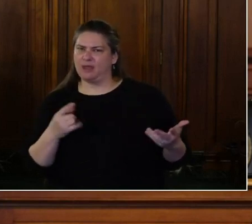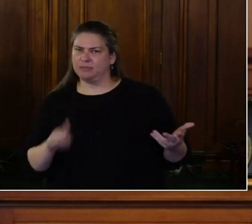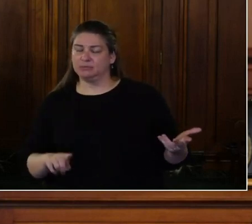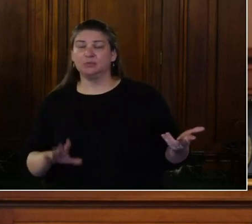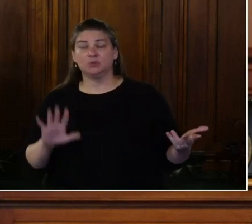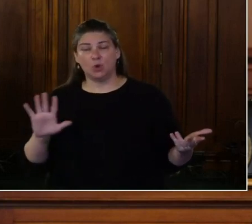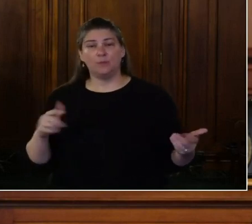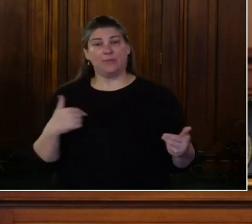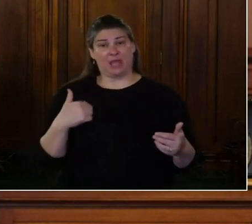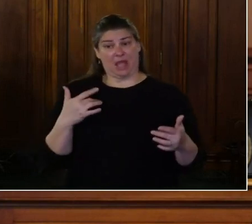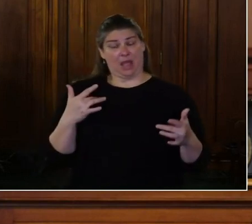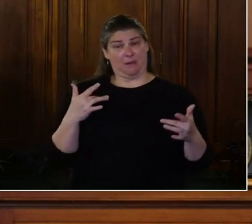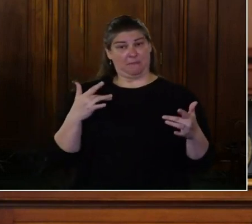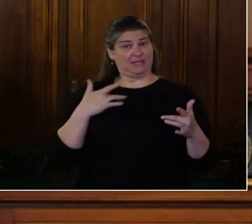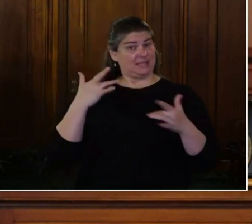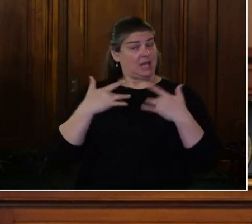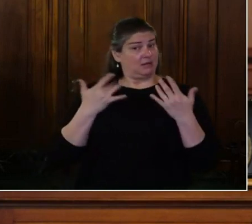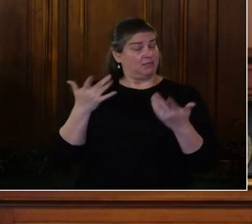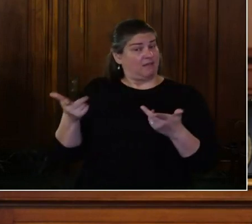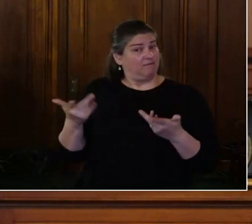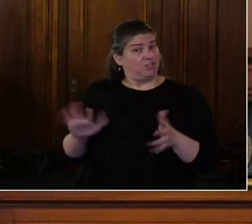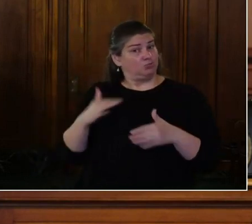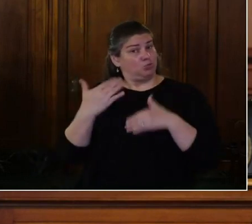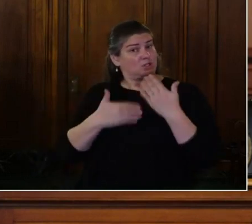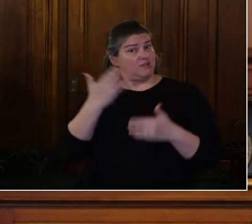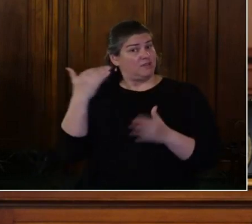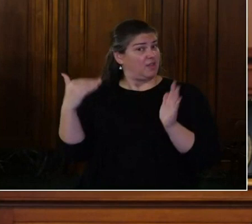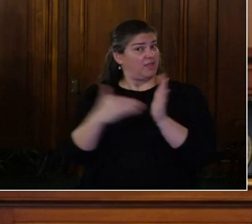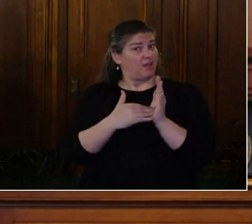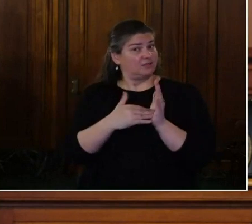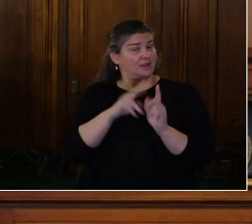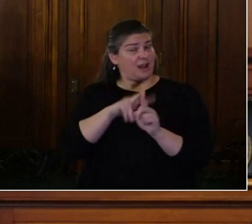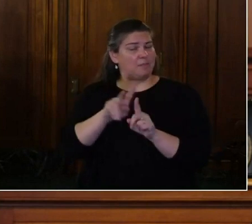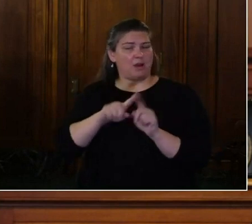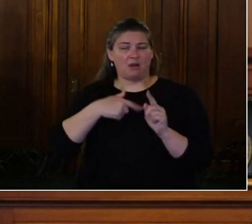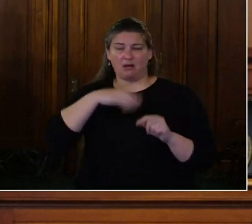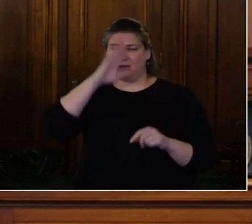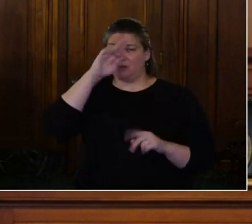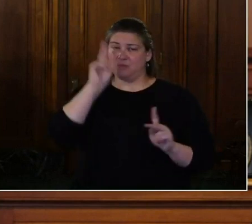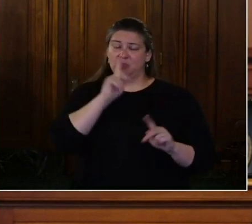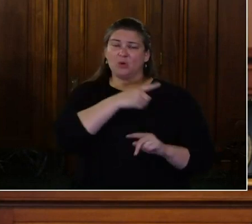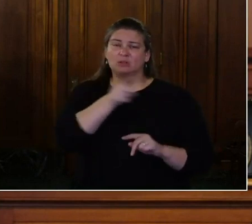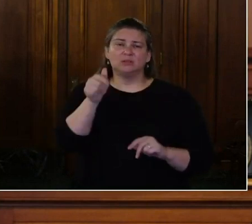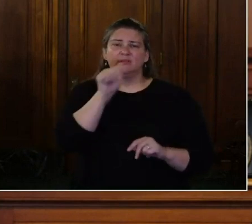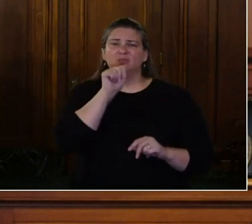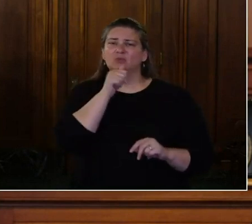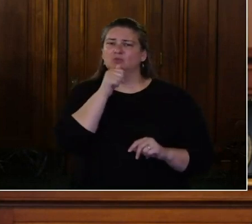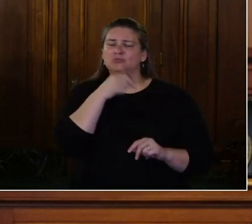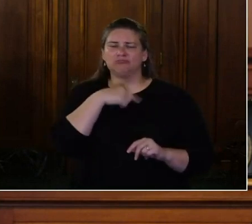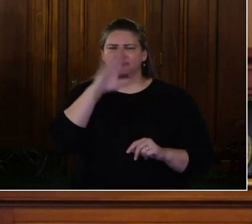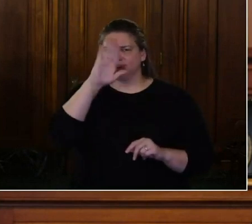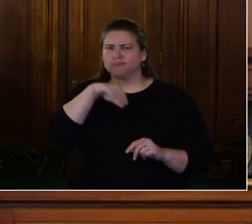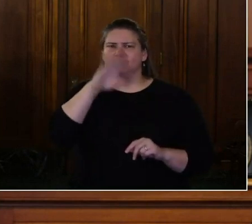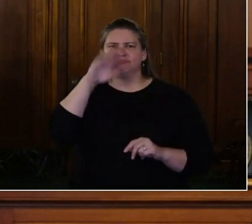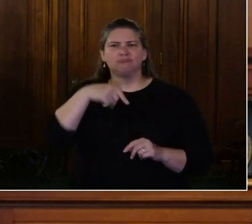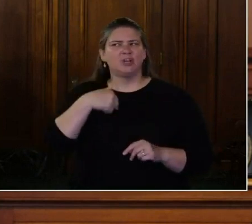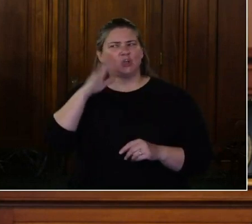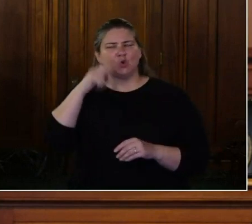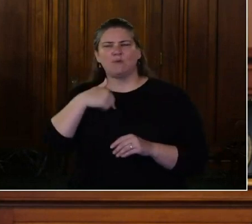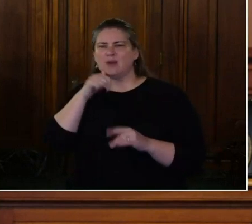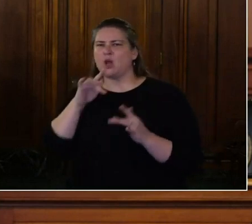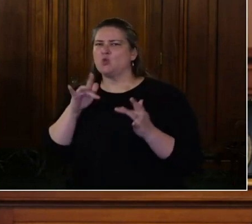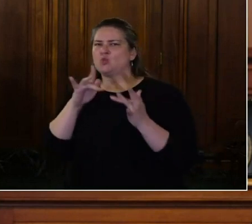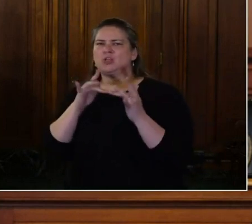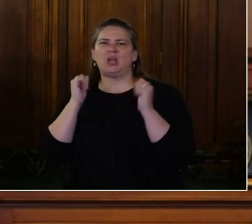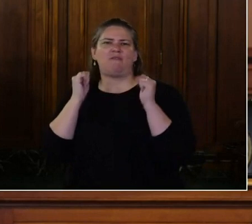about those 15,000 claims, but I know people out there are suffering, and I know that we haven't reached everybody